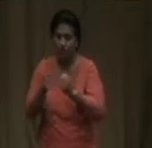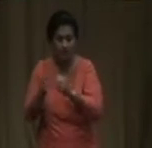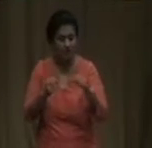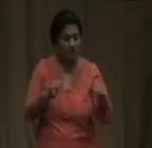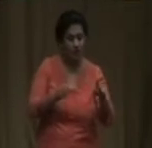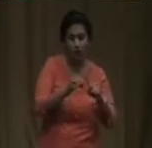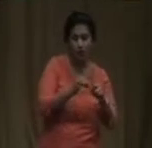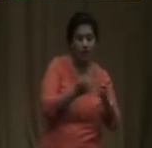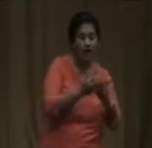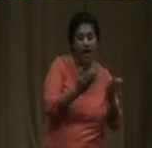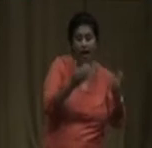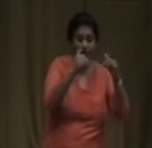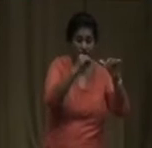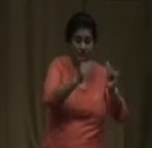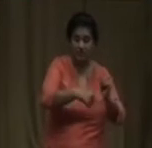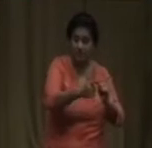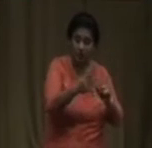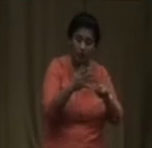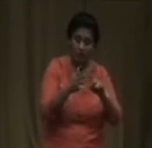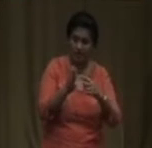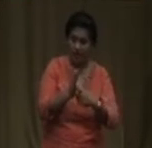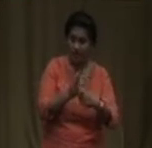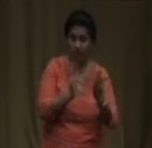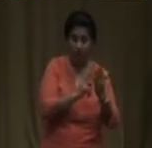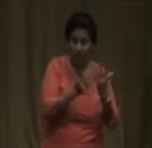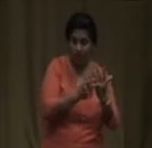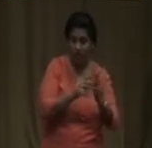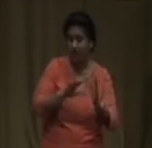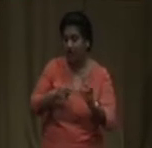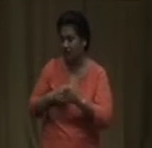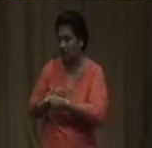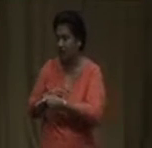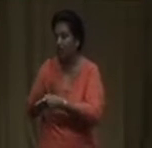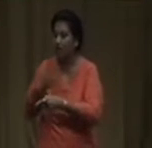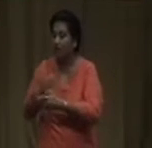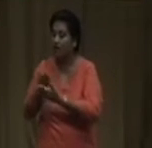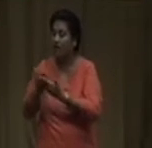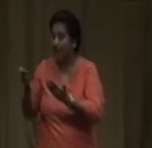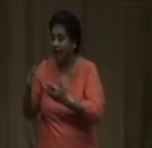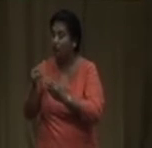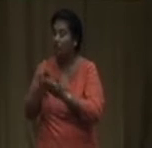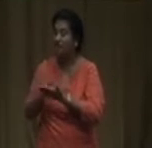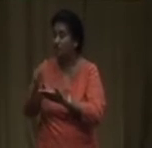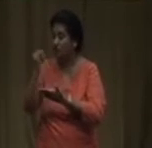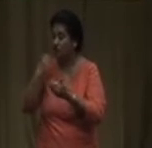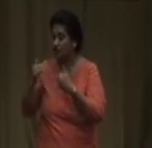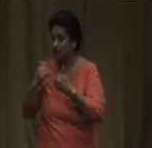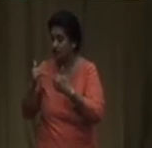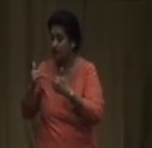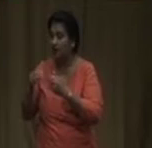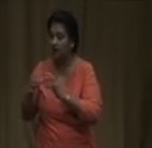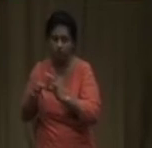do we achieve sustainable OER projects to how will institutions remain sustainable without